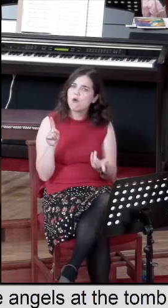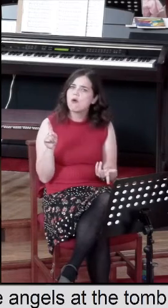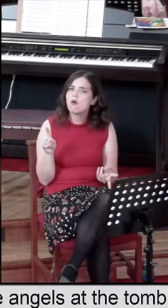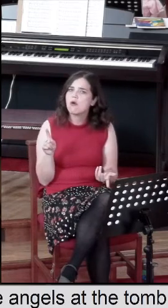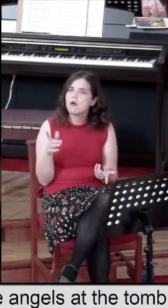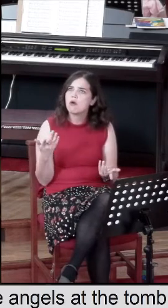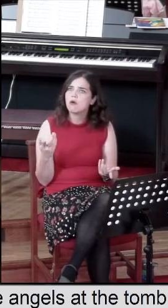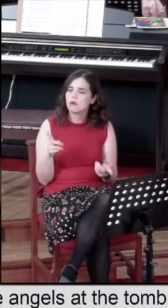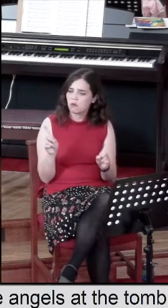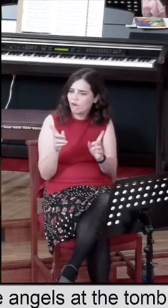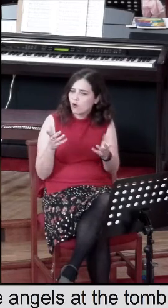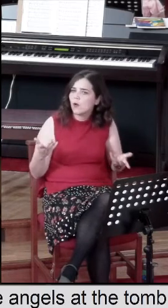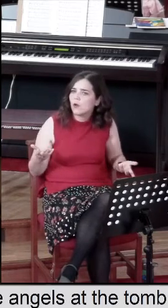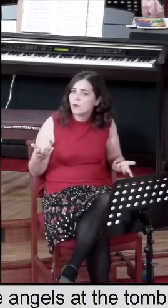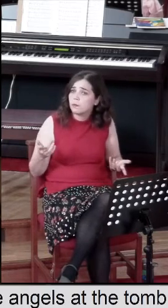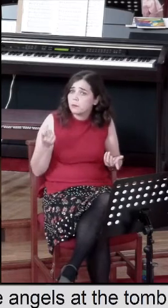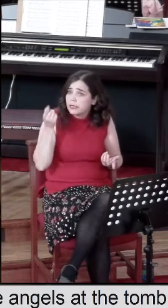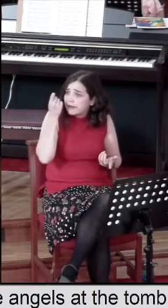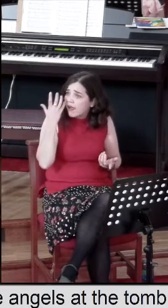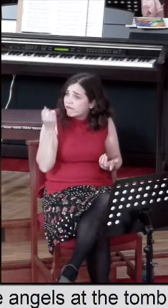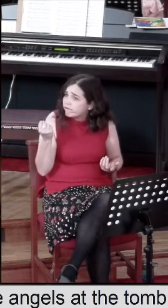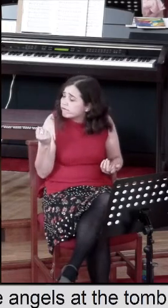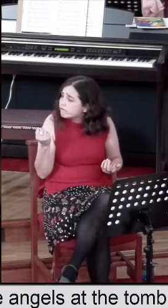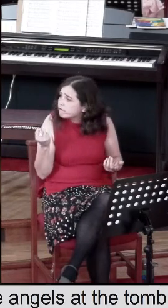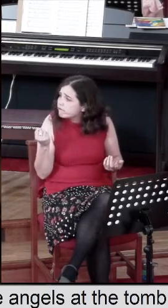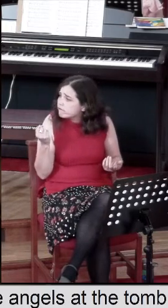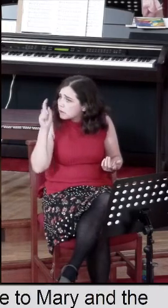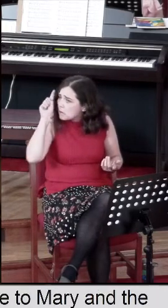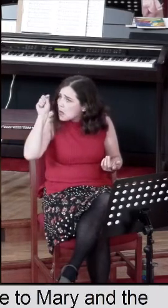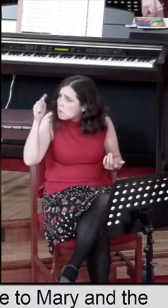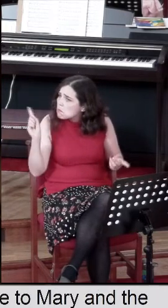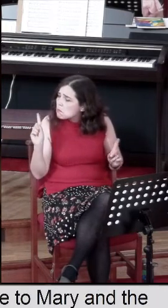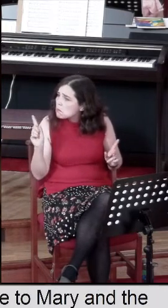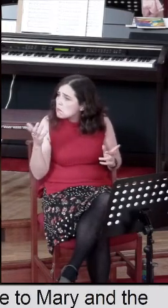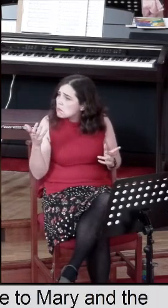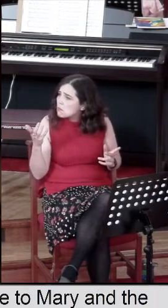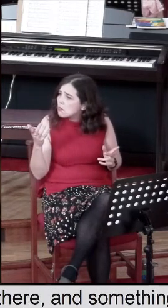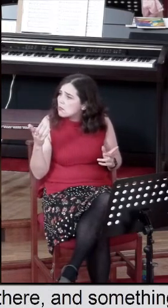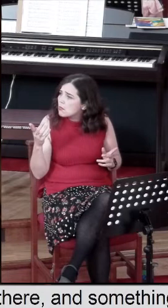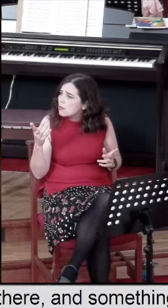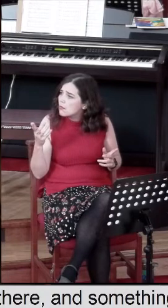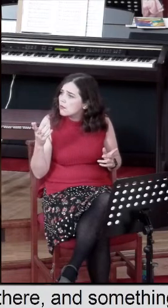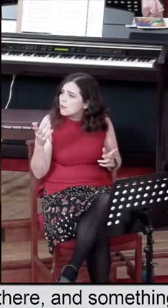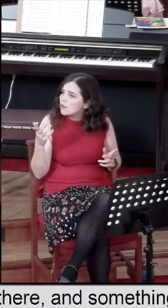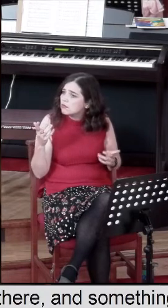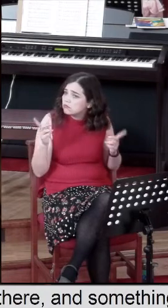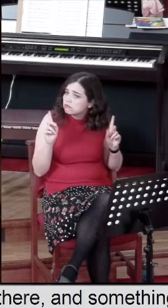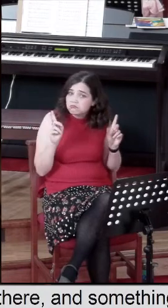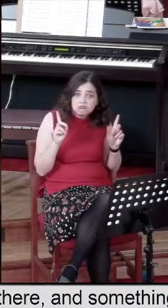finger, do you think? Any ideas why somebody would tie a knot on their finger?